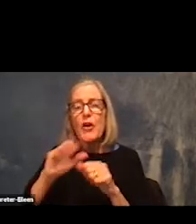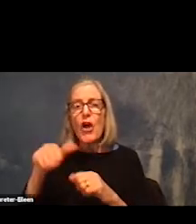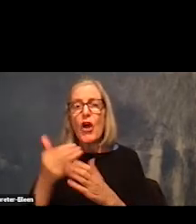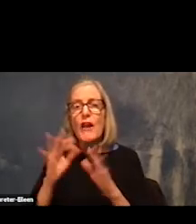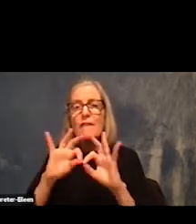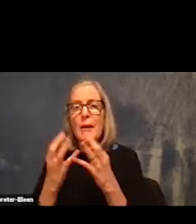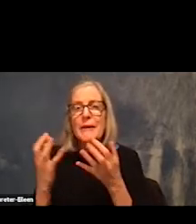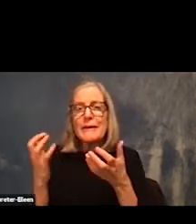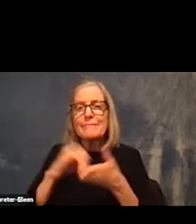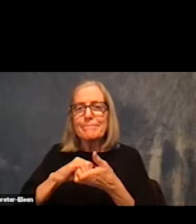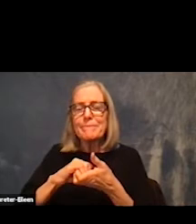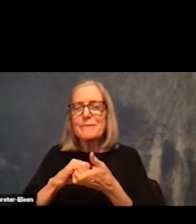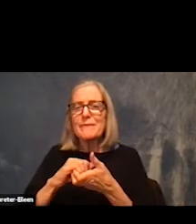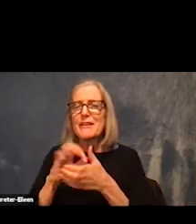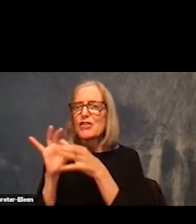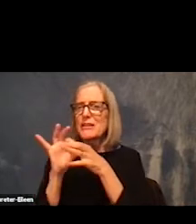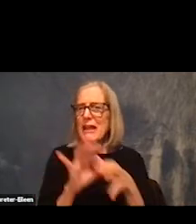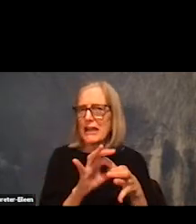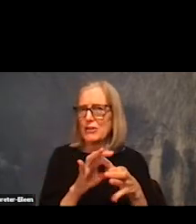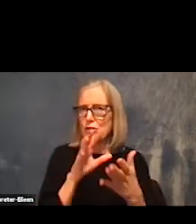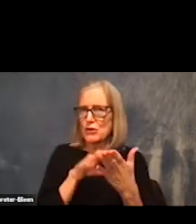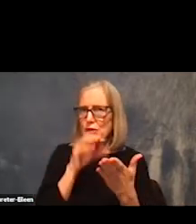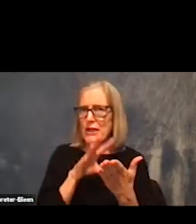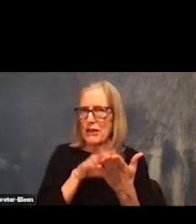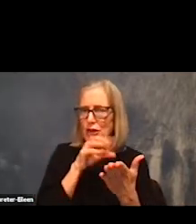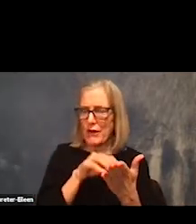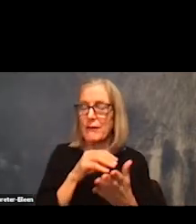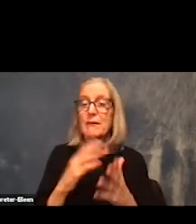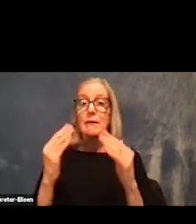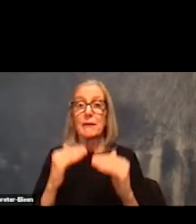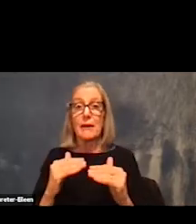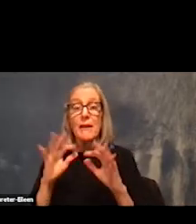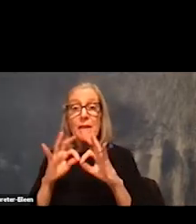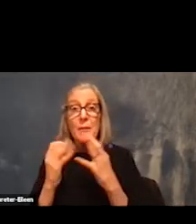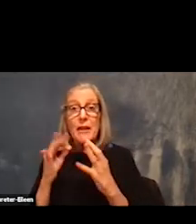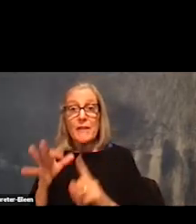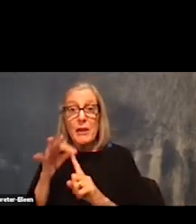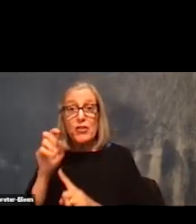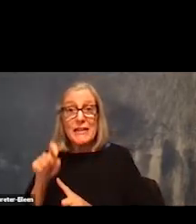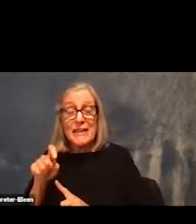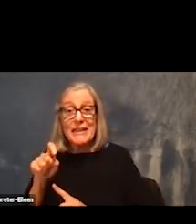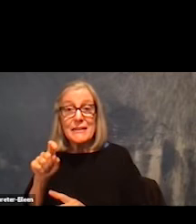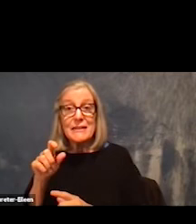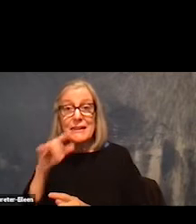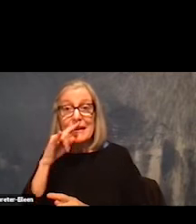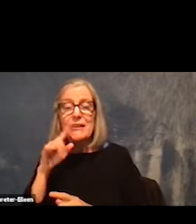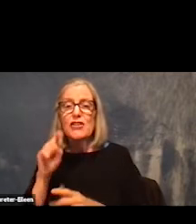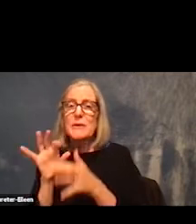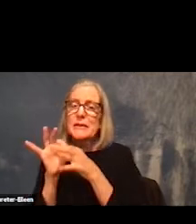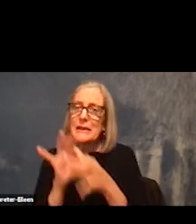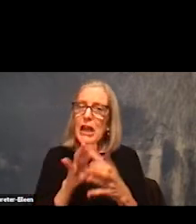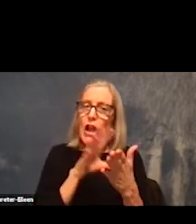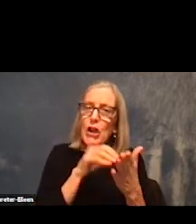learning. Similarly, I'll say all family engagement for families of special needs kids should be tied to learning and the purpose